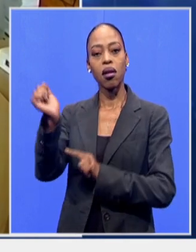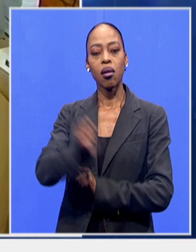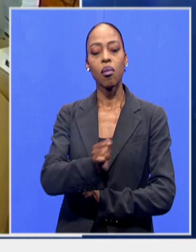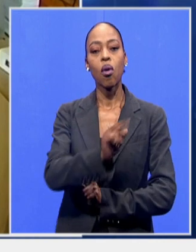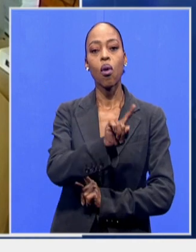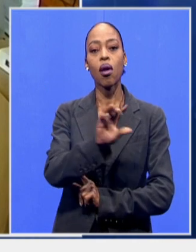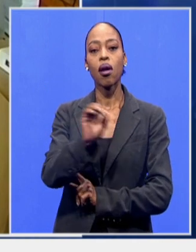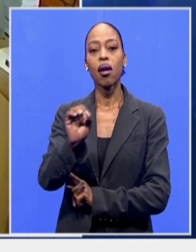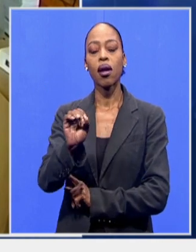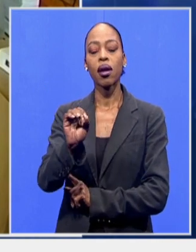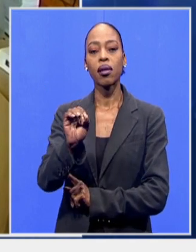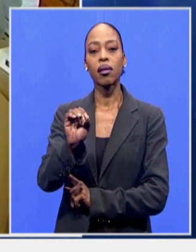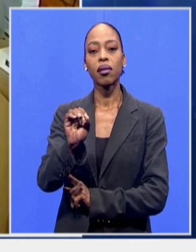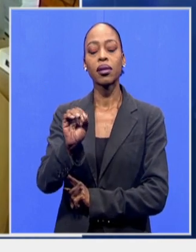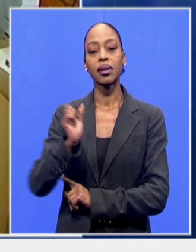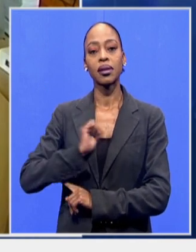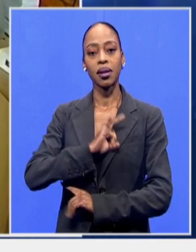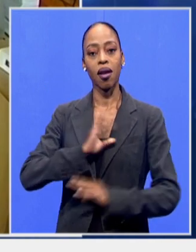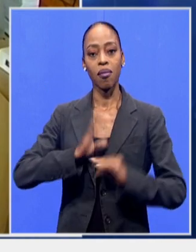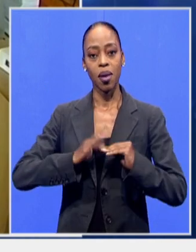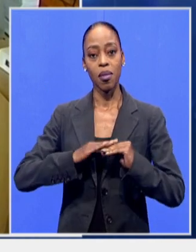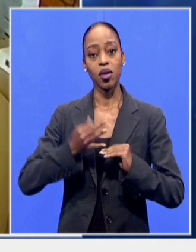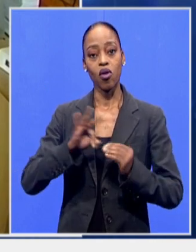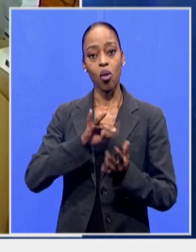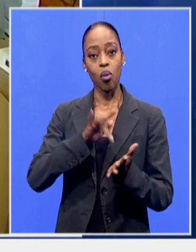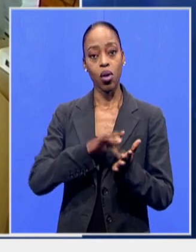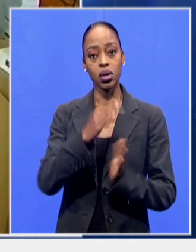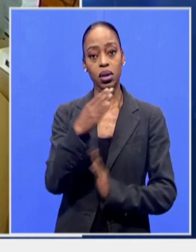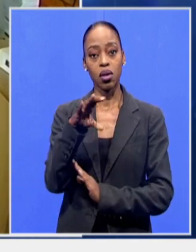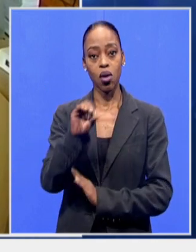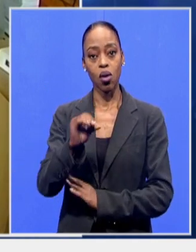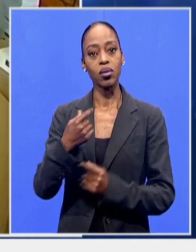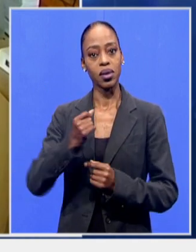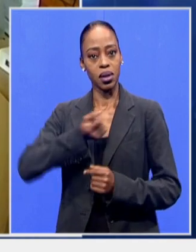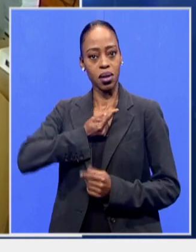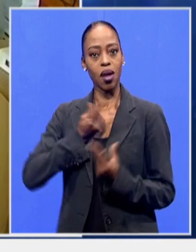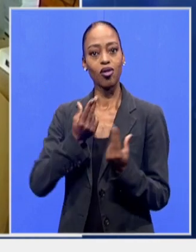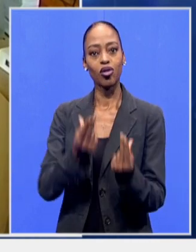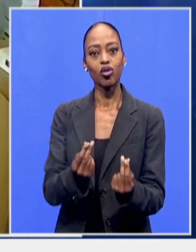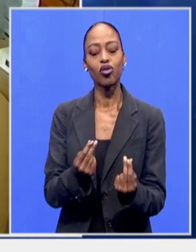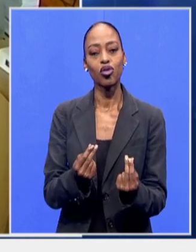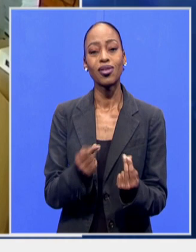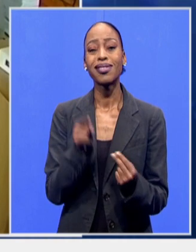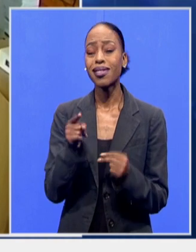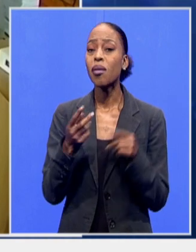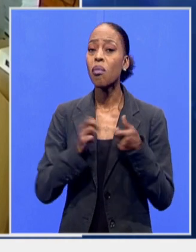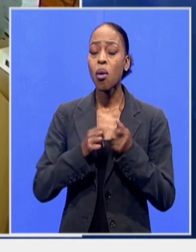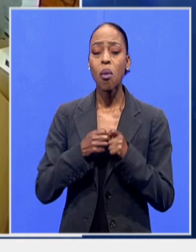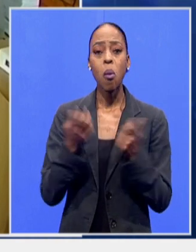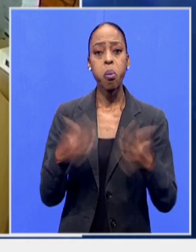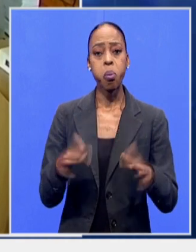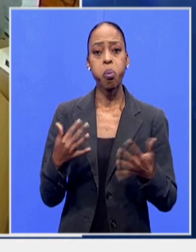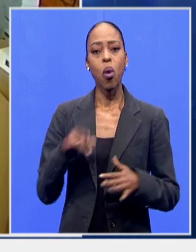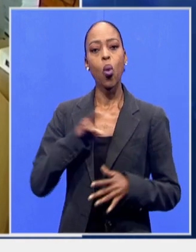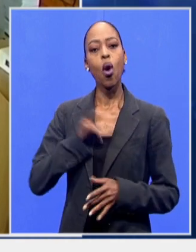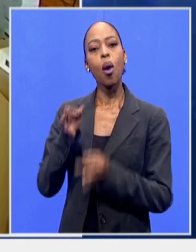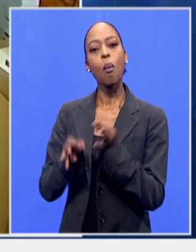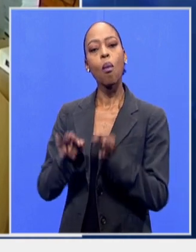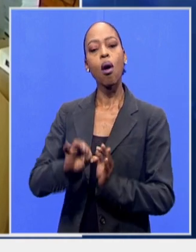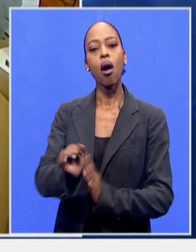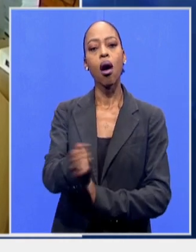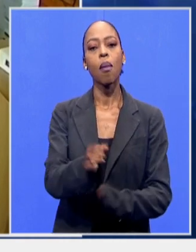hospital CEOs almost directly. This is very problematic. You don't have politicians appointing people